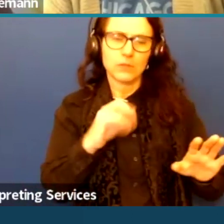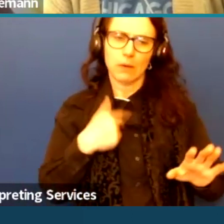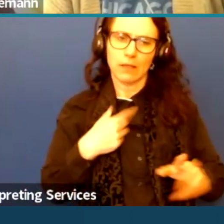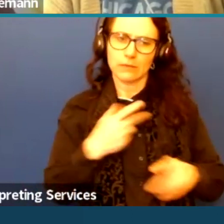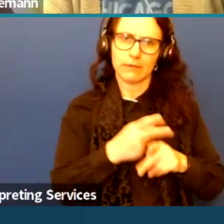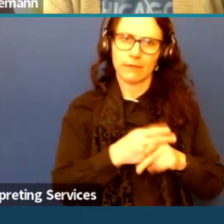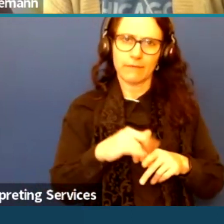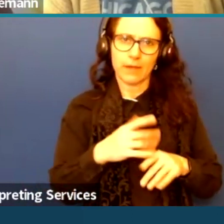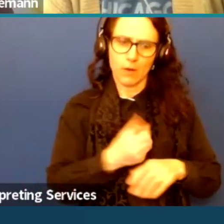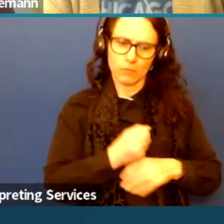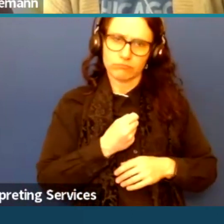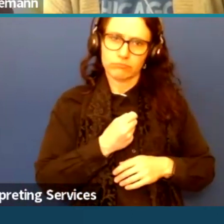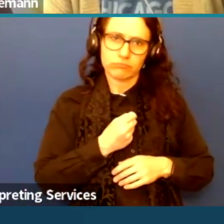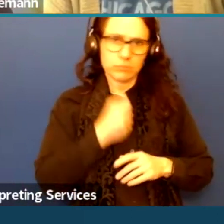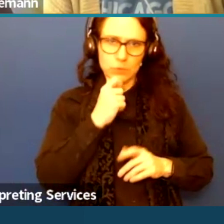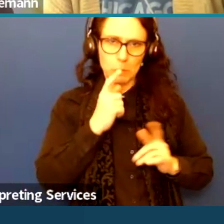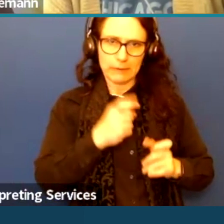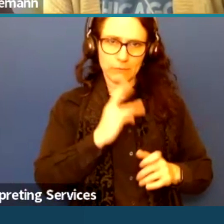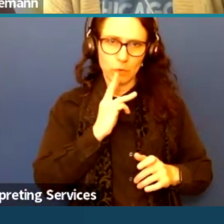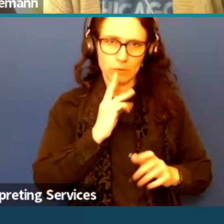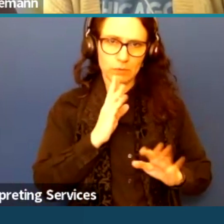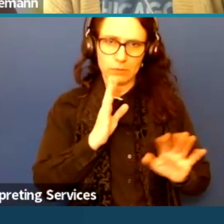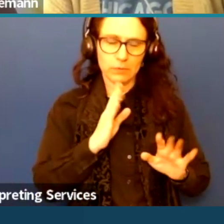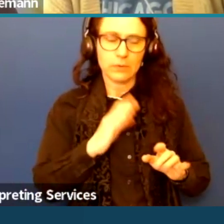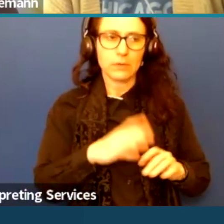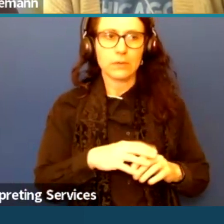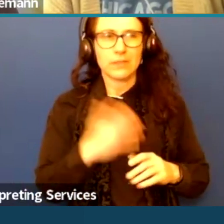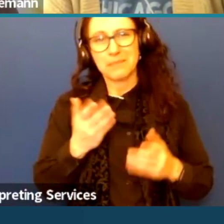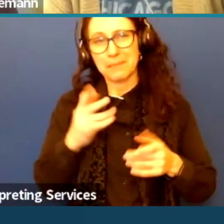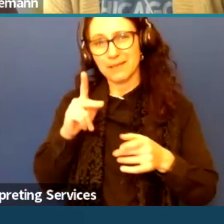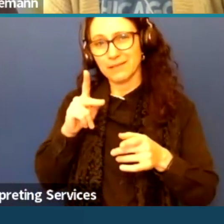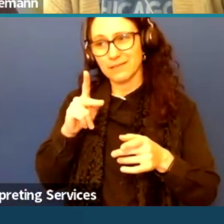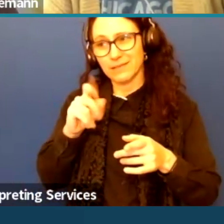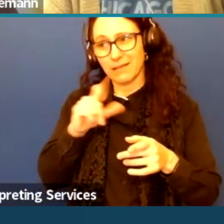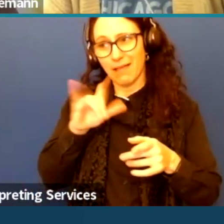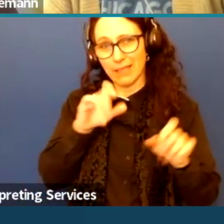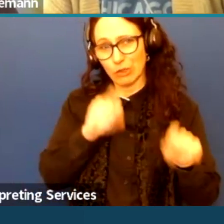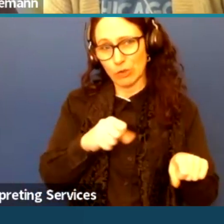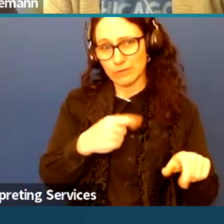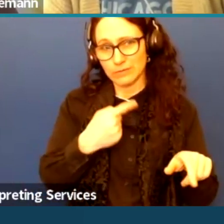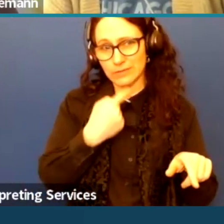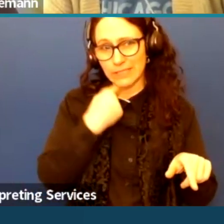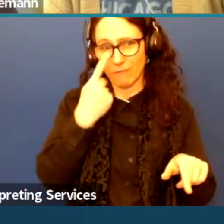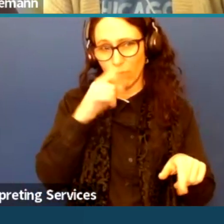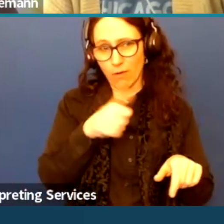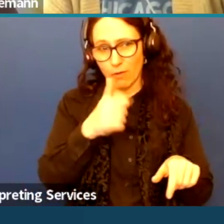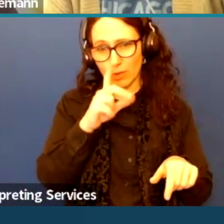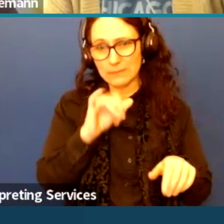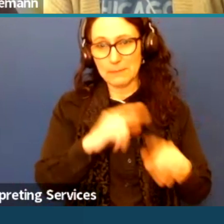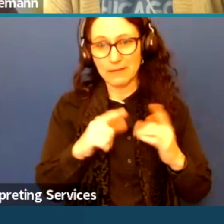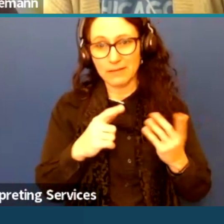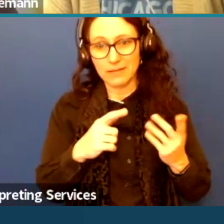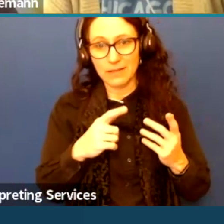again, for perhaps Kelly could answer for other disabilities, but I know as a